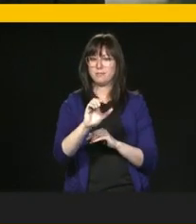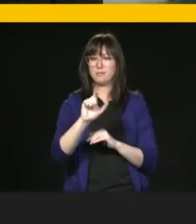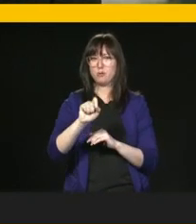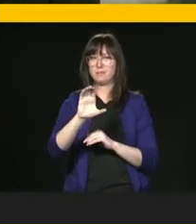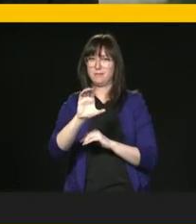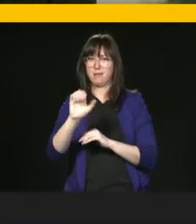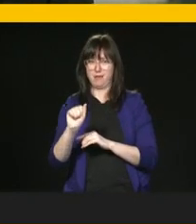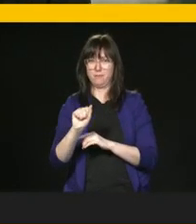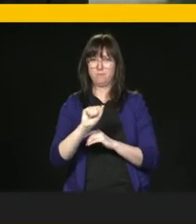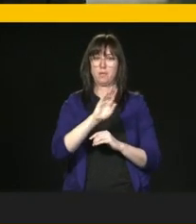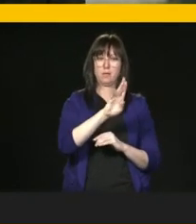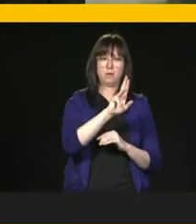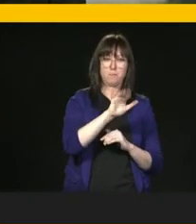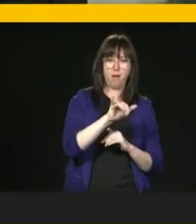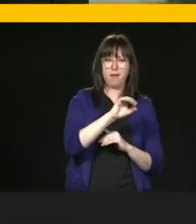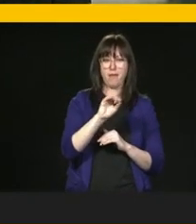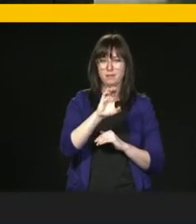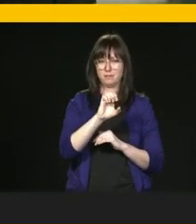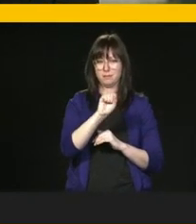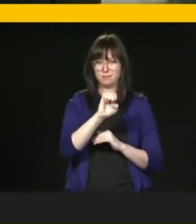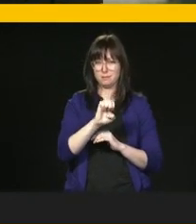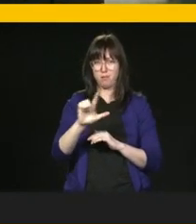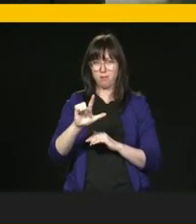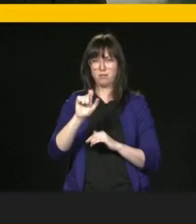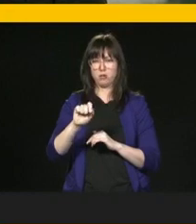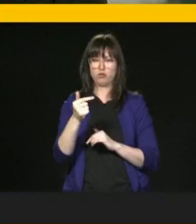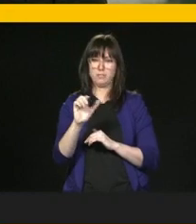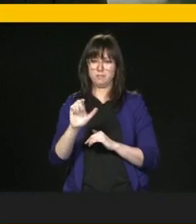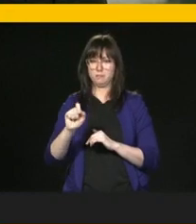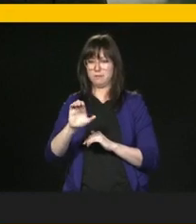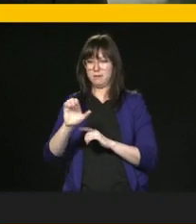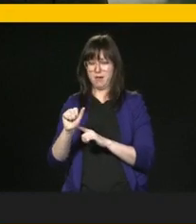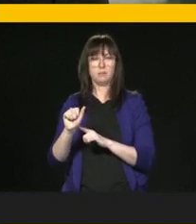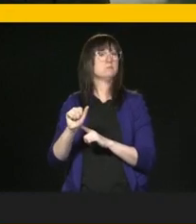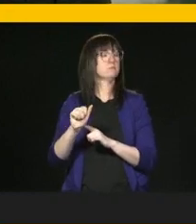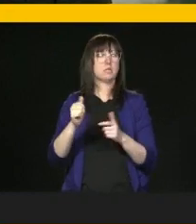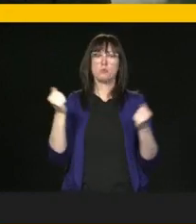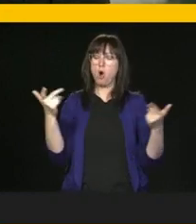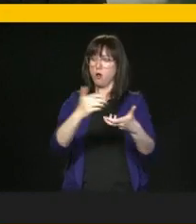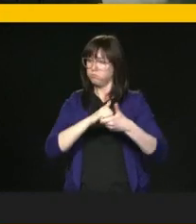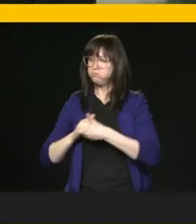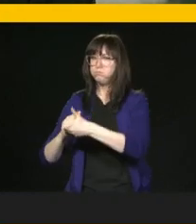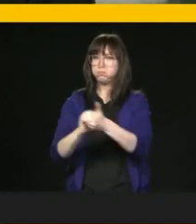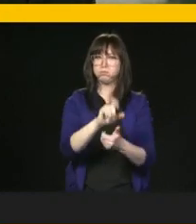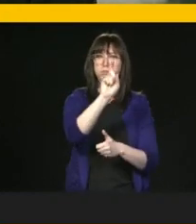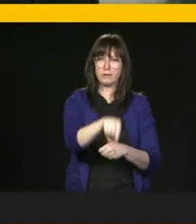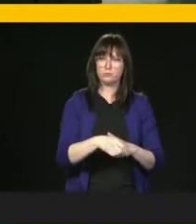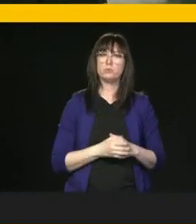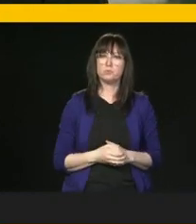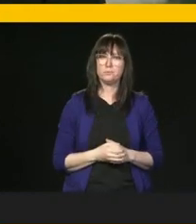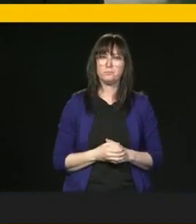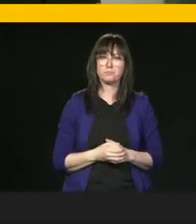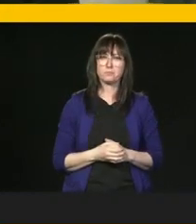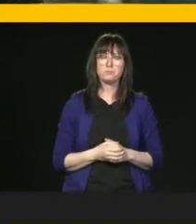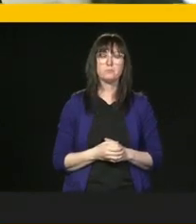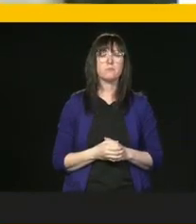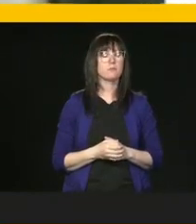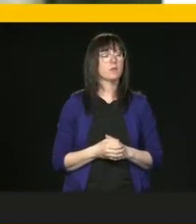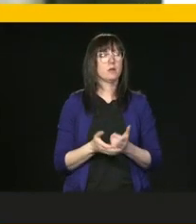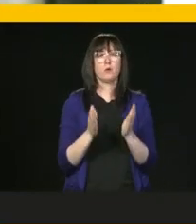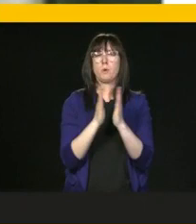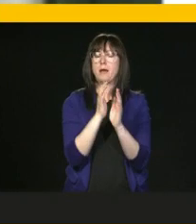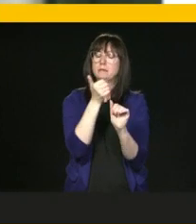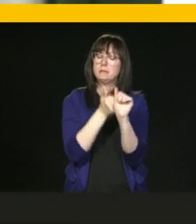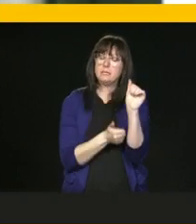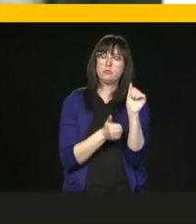buyandsell.gc.ca. We need all hands on deck. Nous demandons à chaque université, collège,